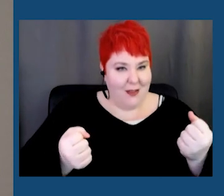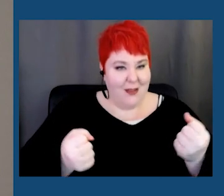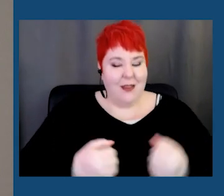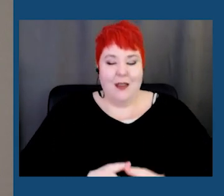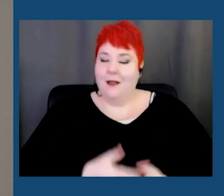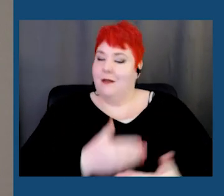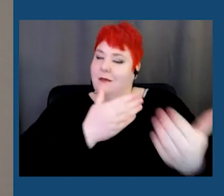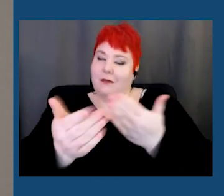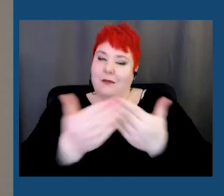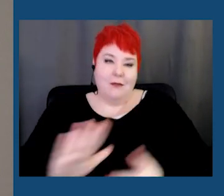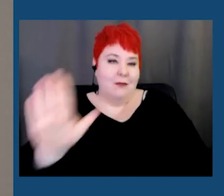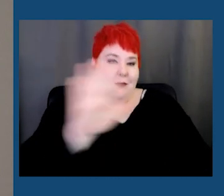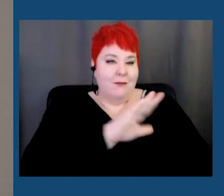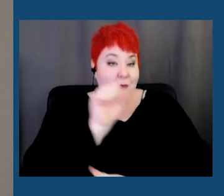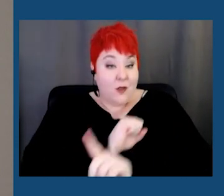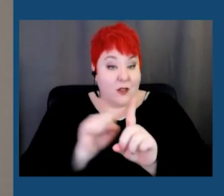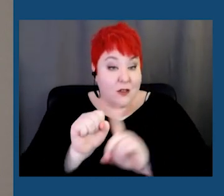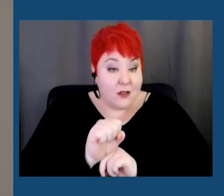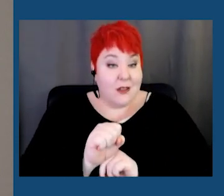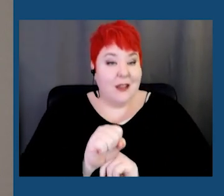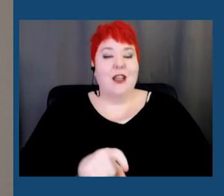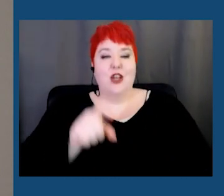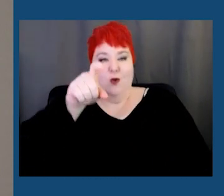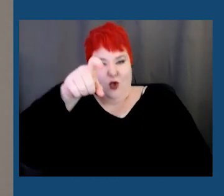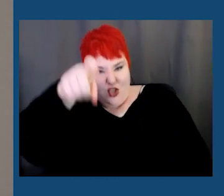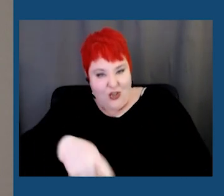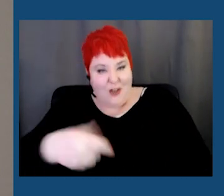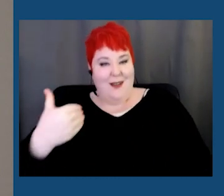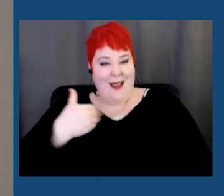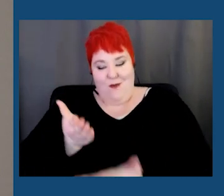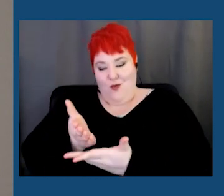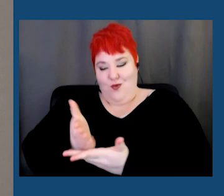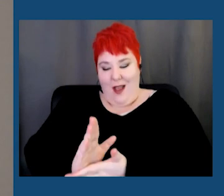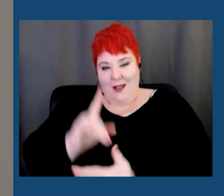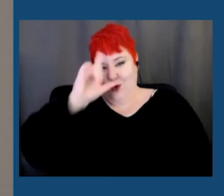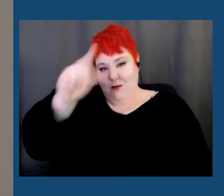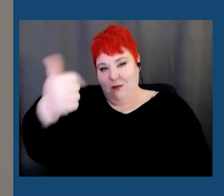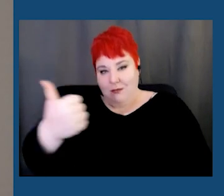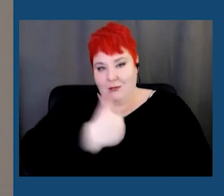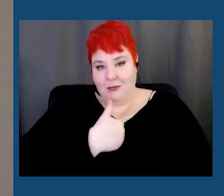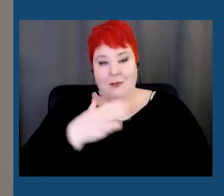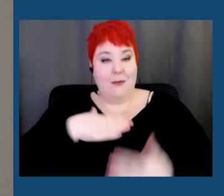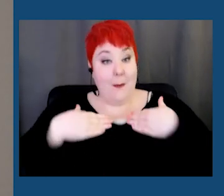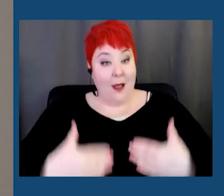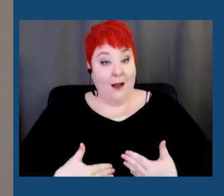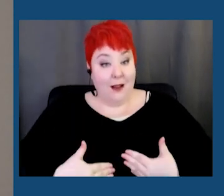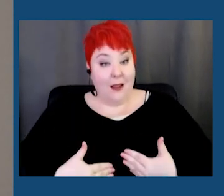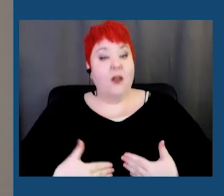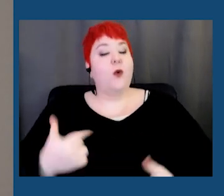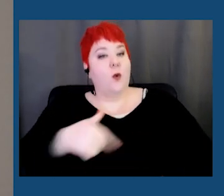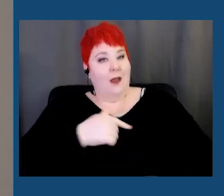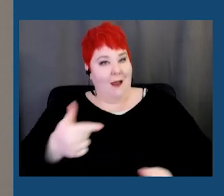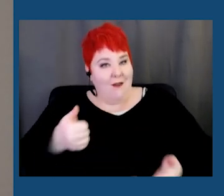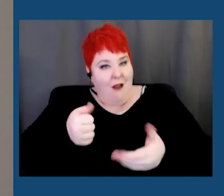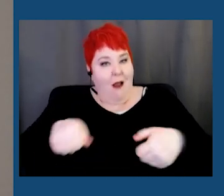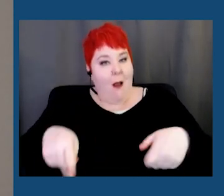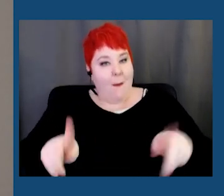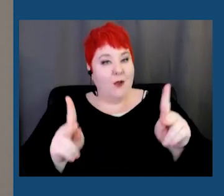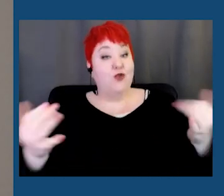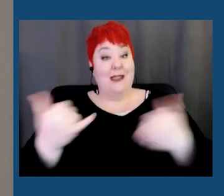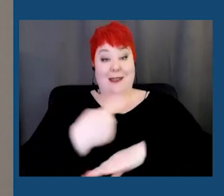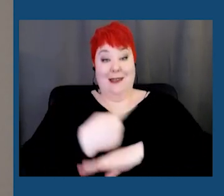circumstances, you deserve autonomy over your own body. We have an opportunity here in New York to fight today for what's